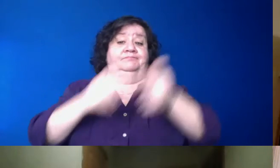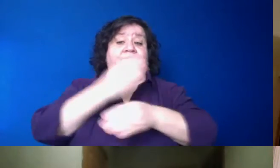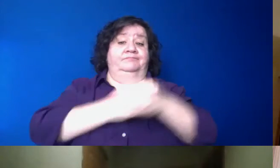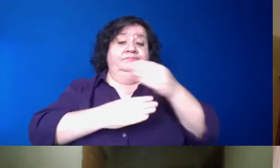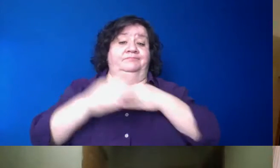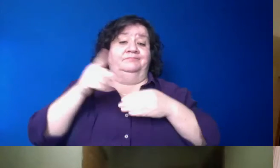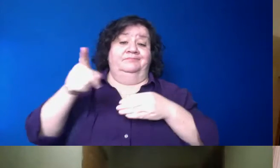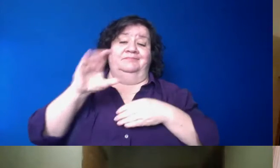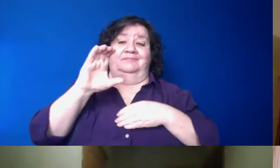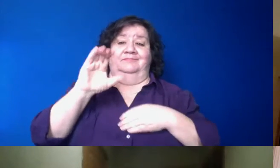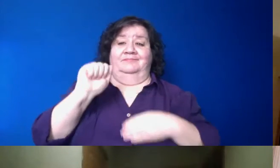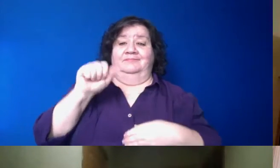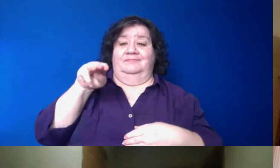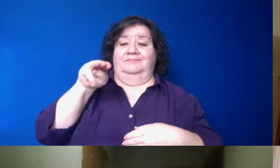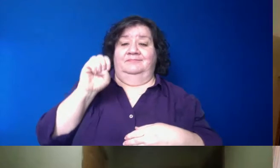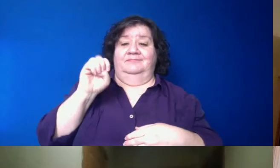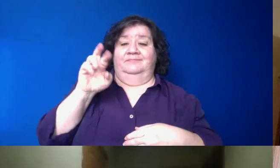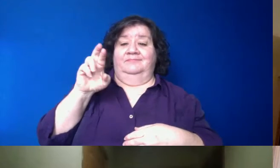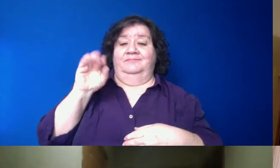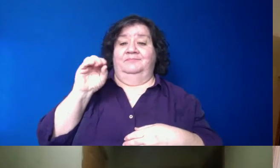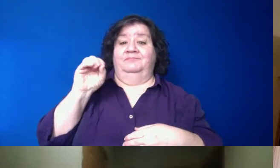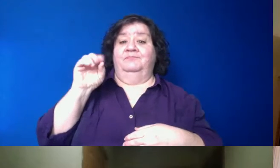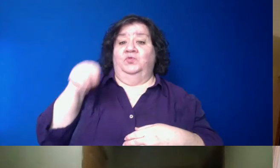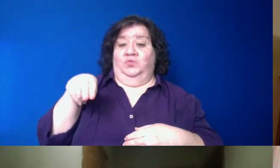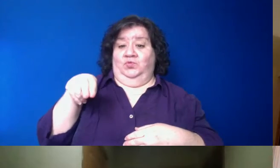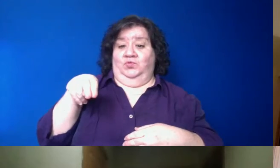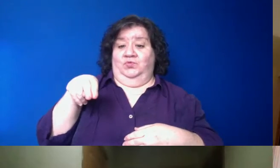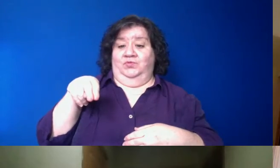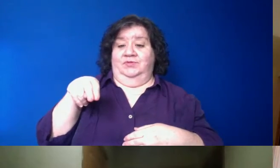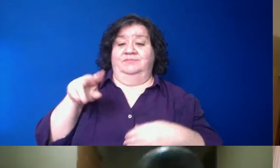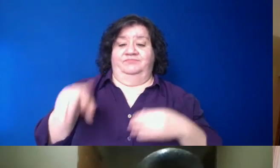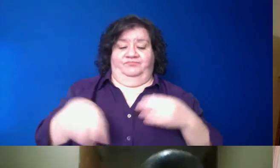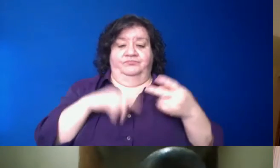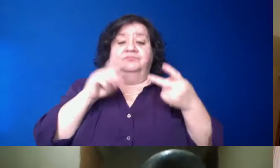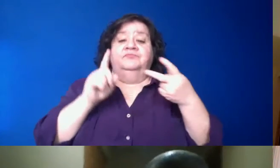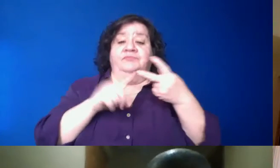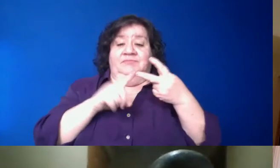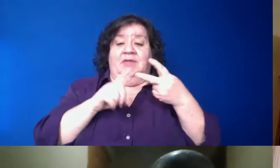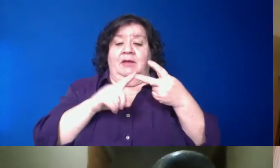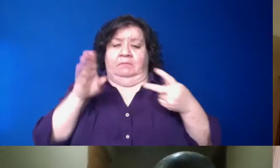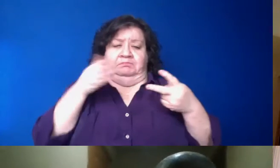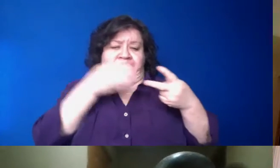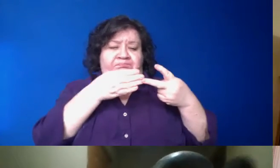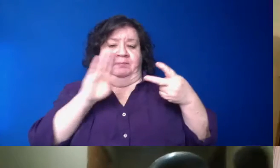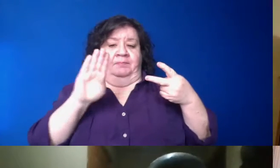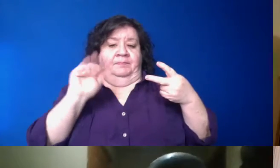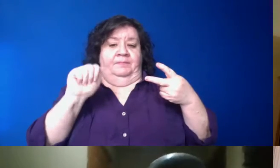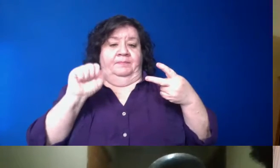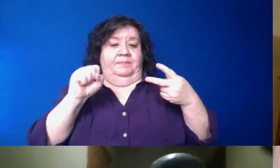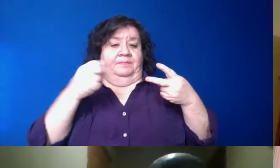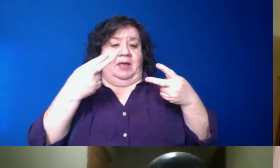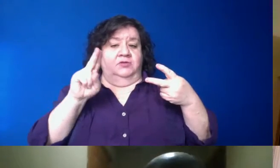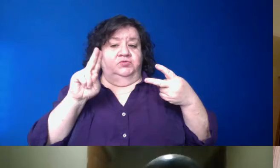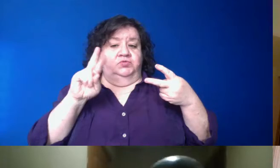Bajrou. It is, can you give us some more details on the deinstitutionalization working group,